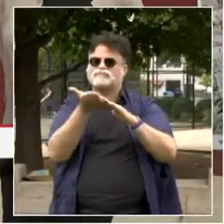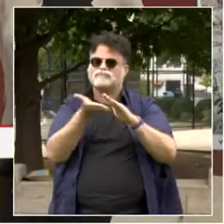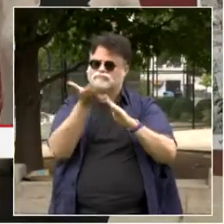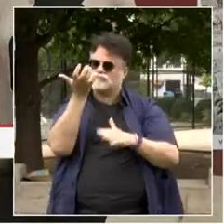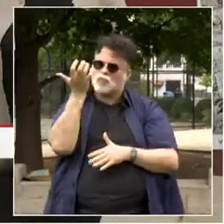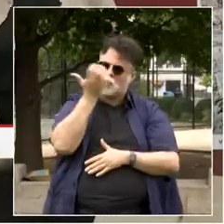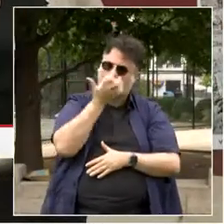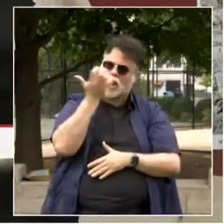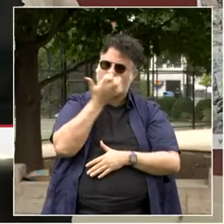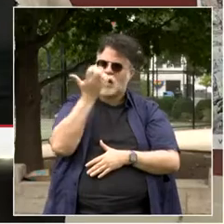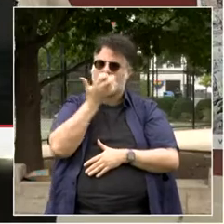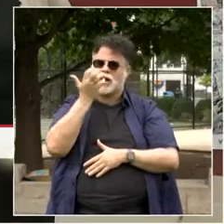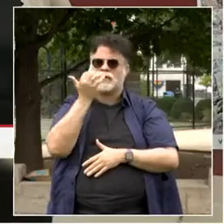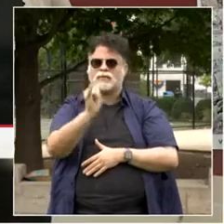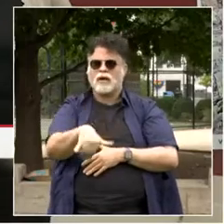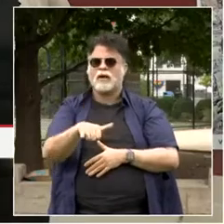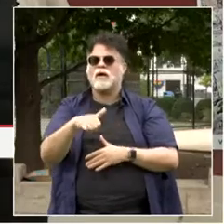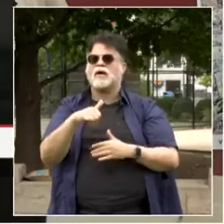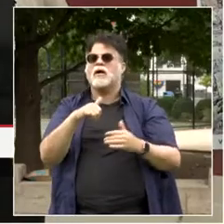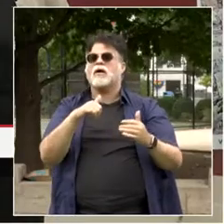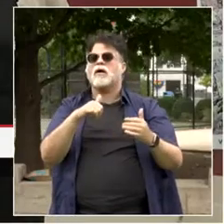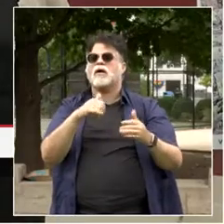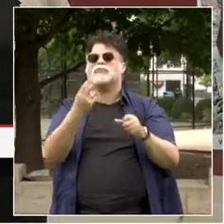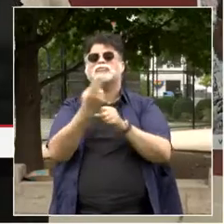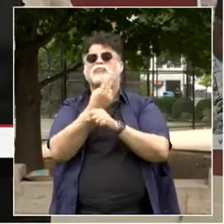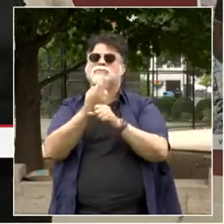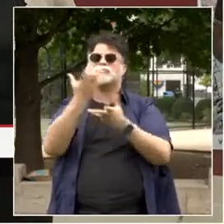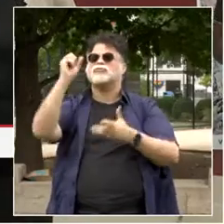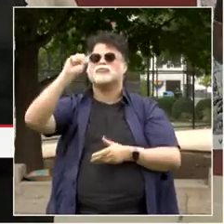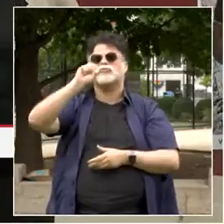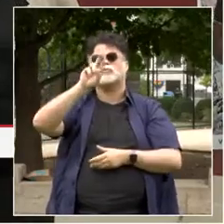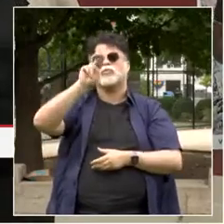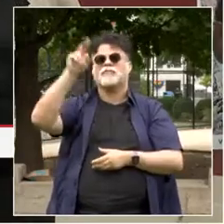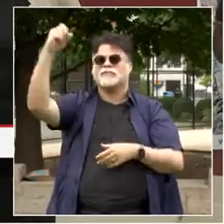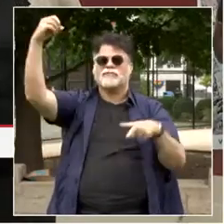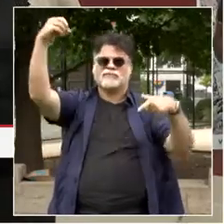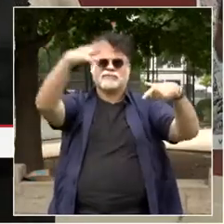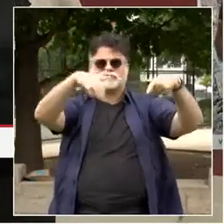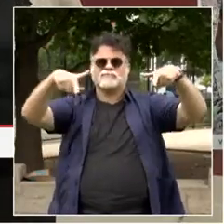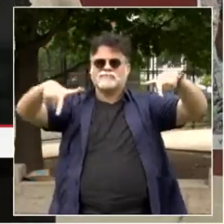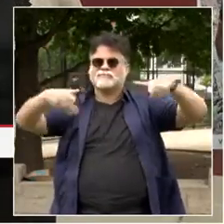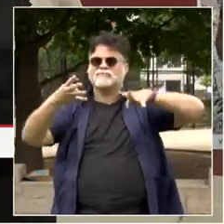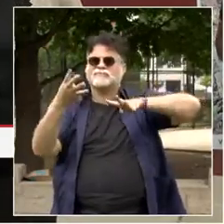entirely off of solar power that it generates on site, and that means